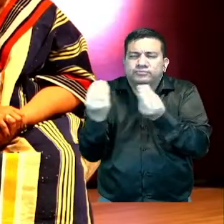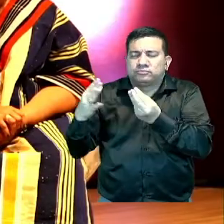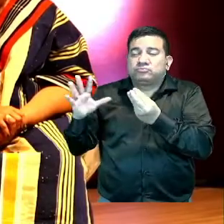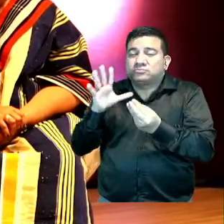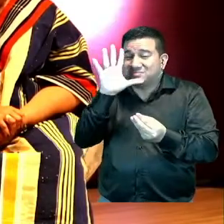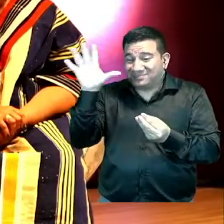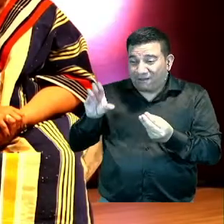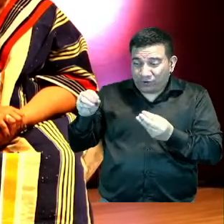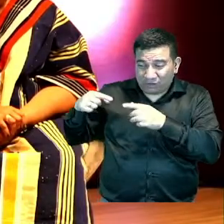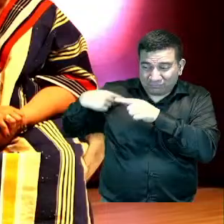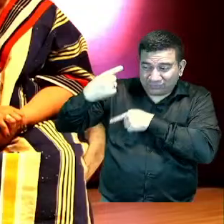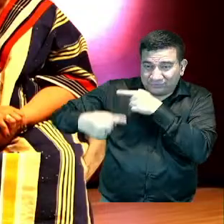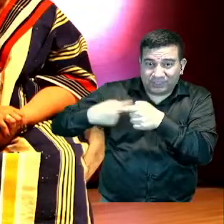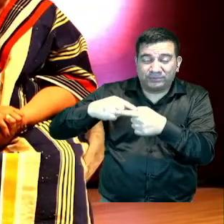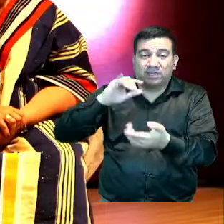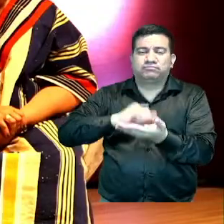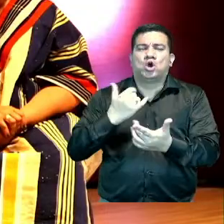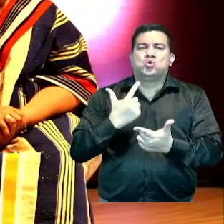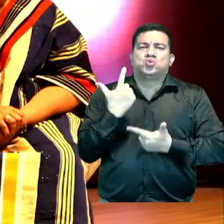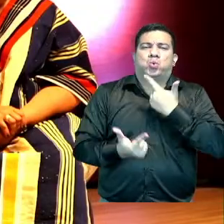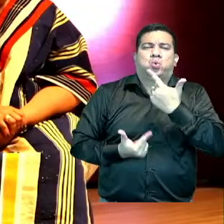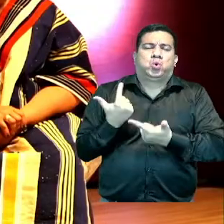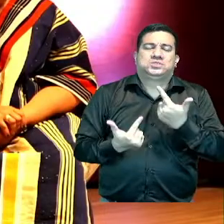on the struggle of women before.